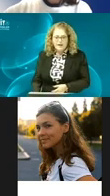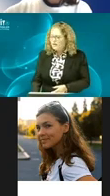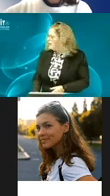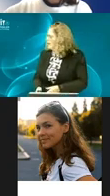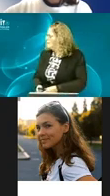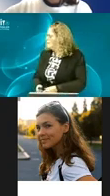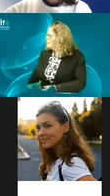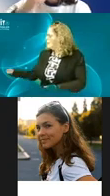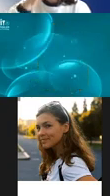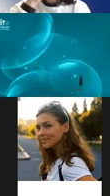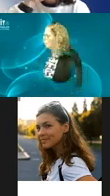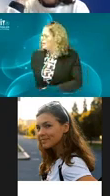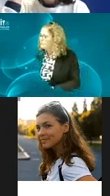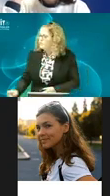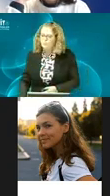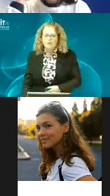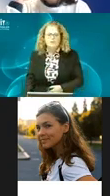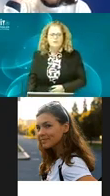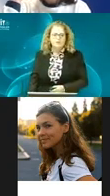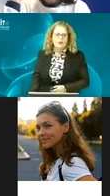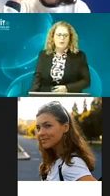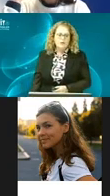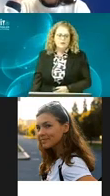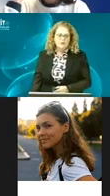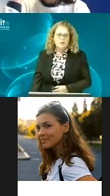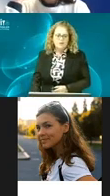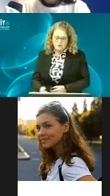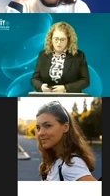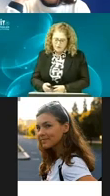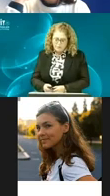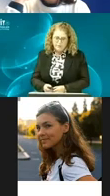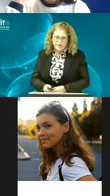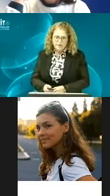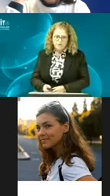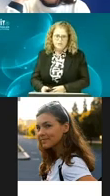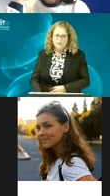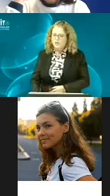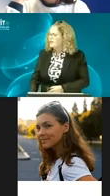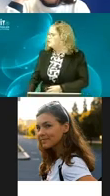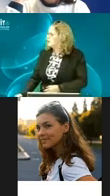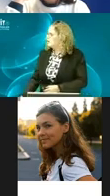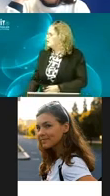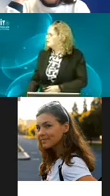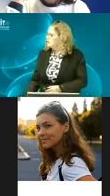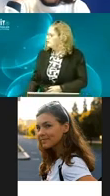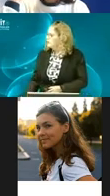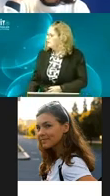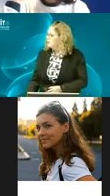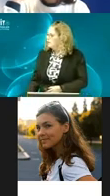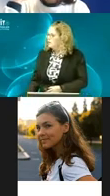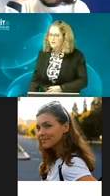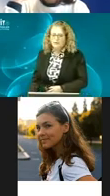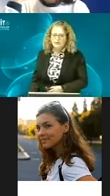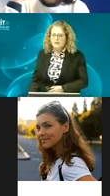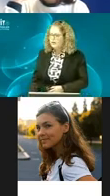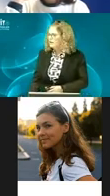like. Maybe you will help me to press the first one. No, go up. Just touch the...